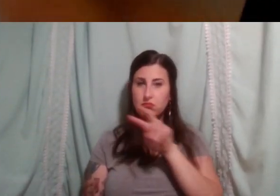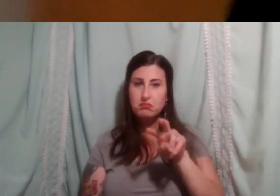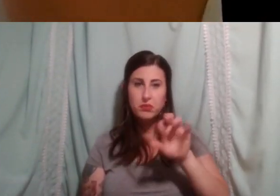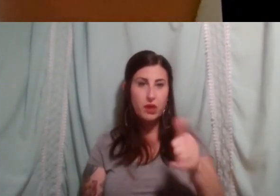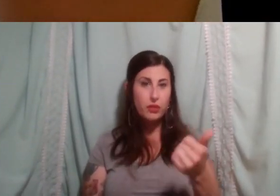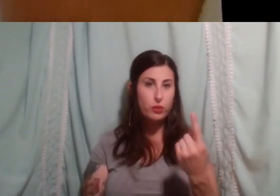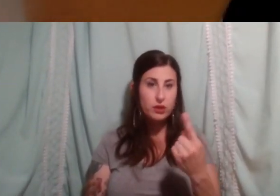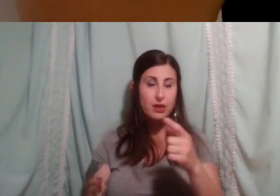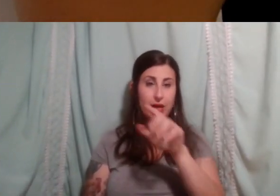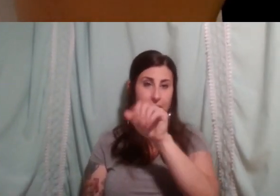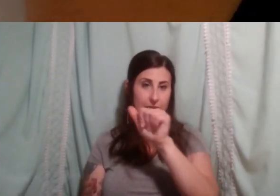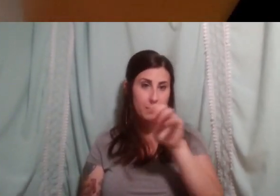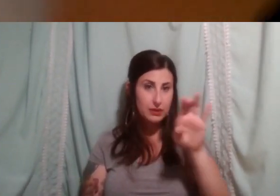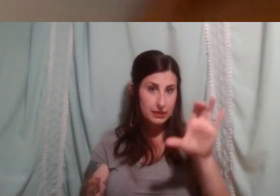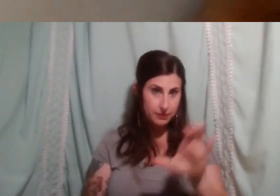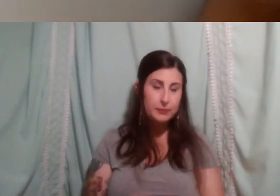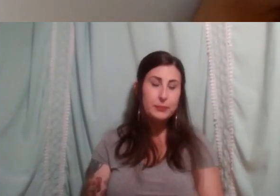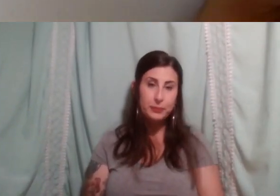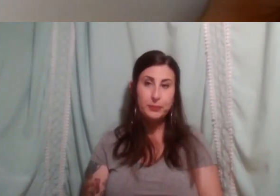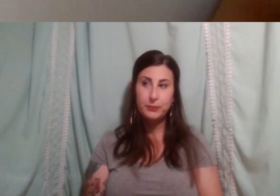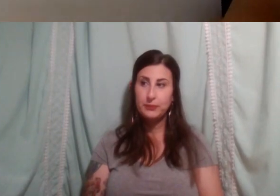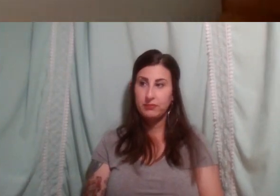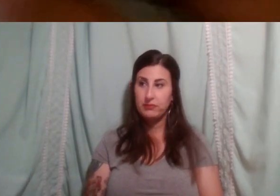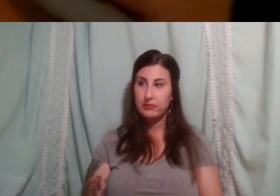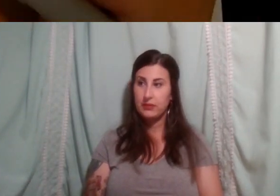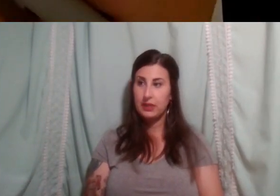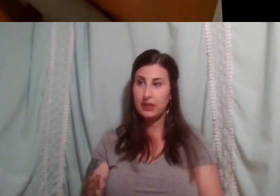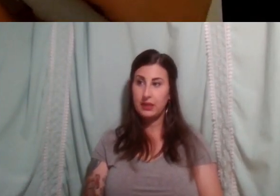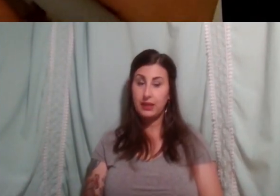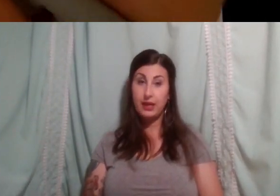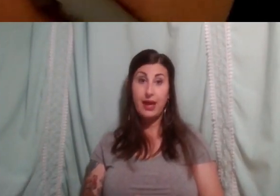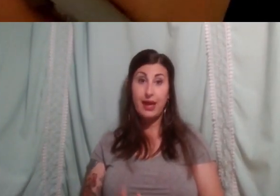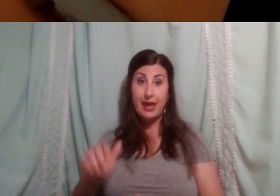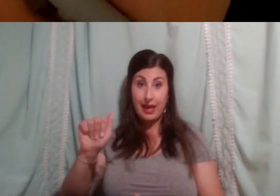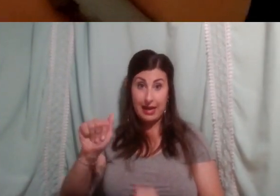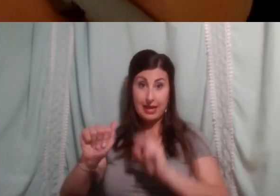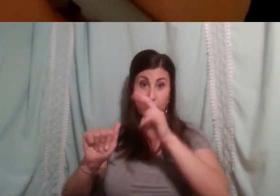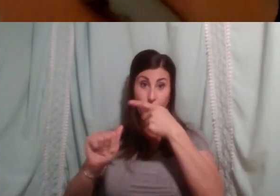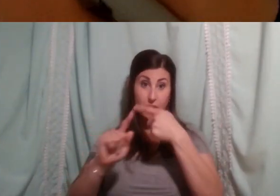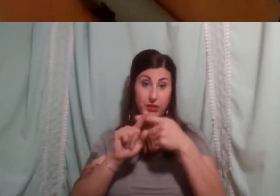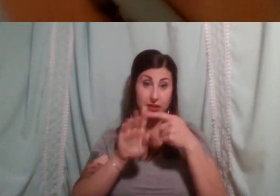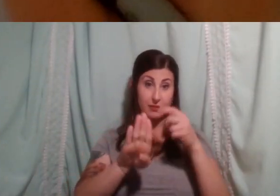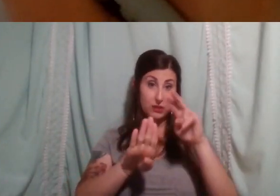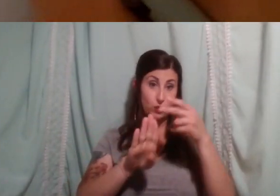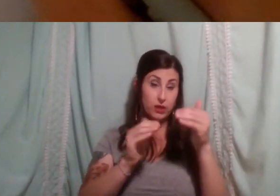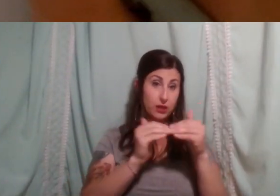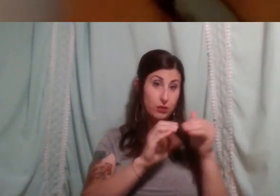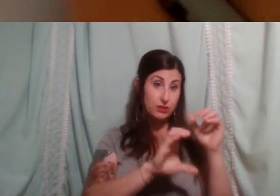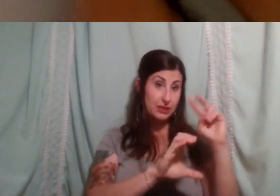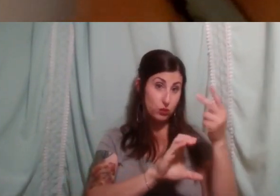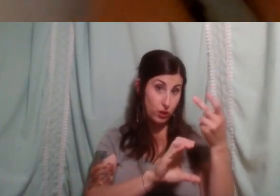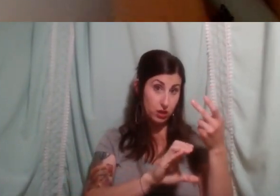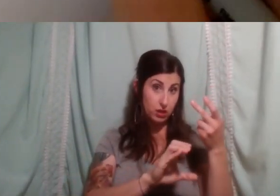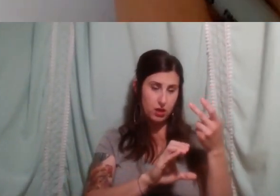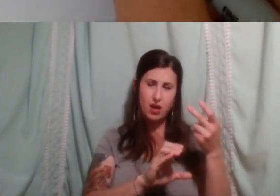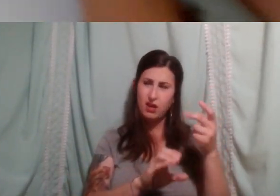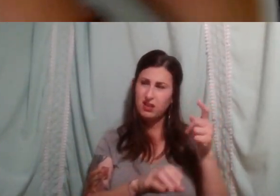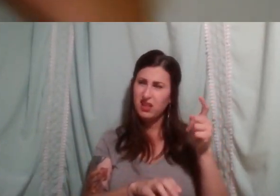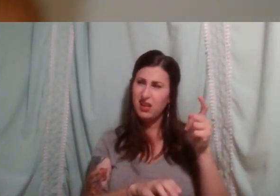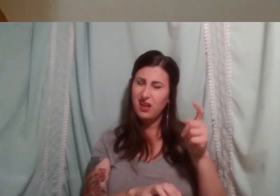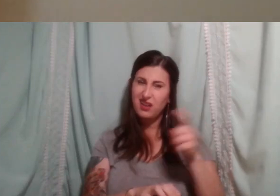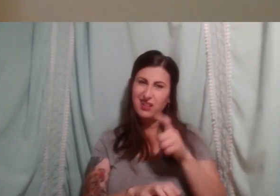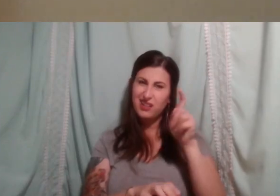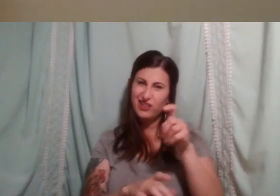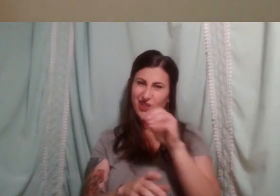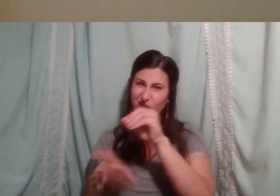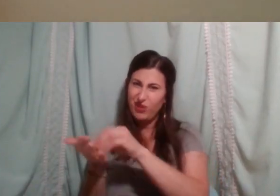Let's look at this one. A, B, C. Okay, so a squared plus b squared equals c squared. I should